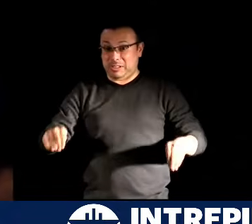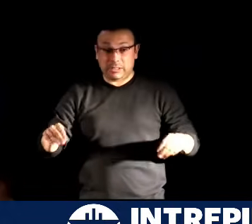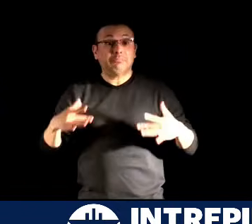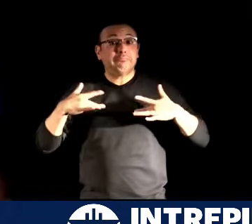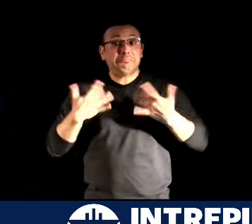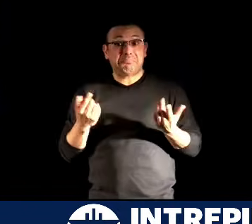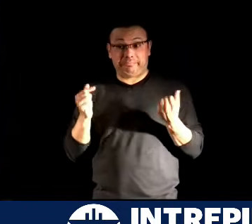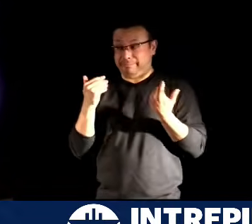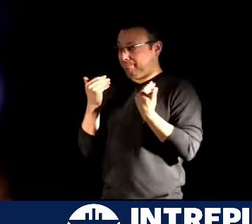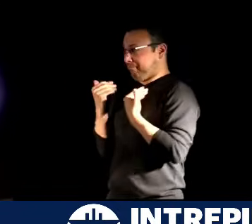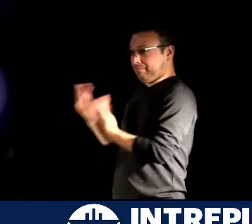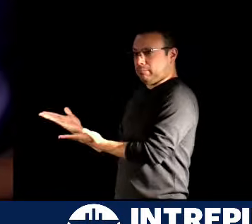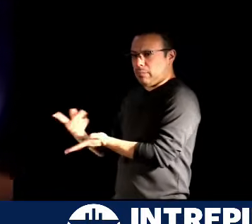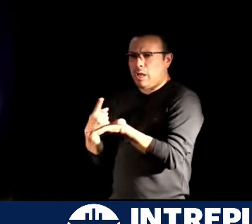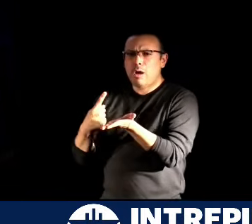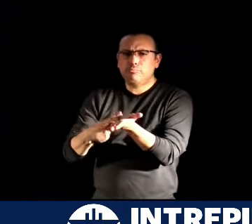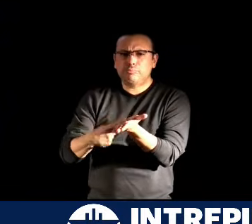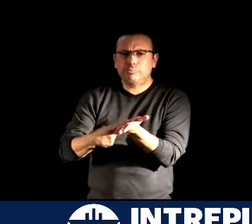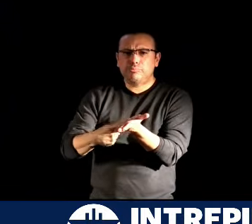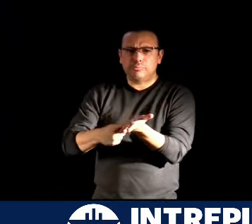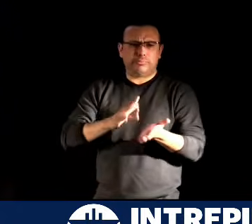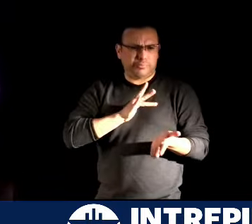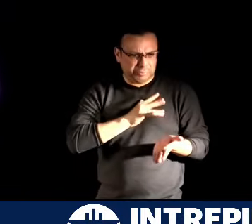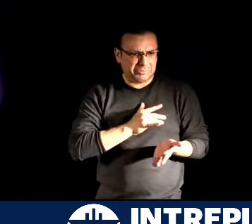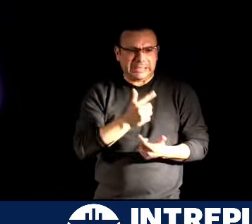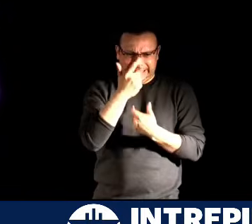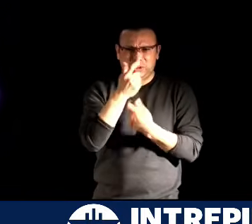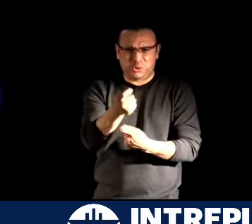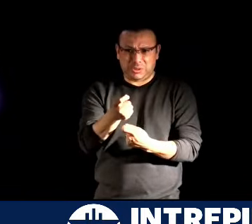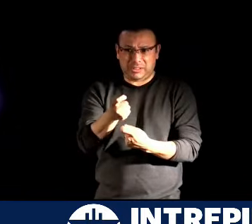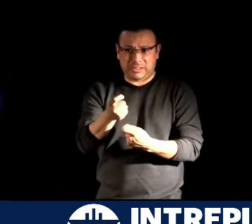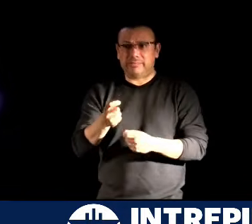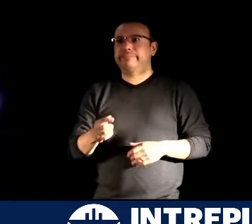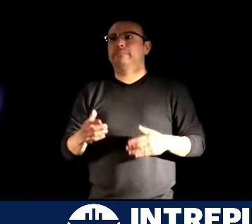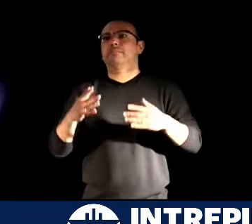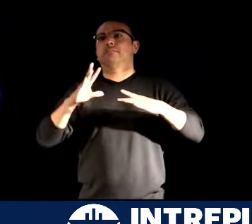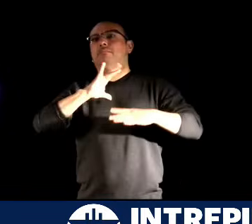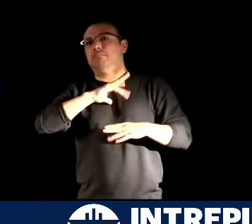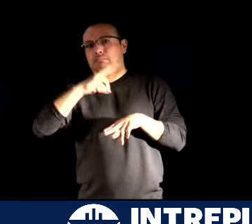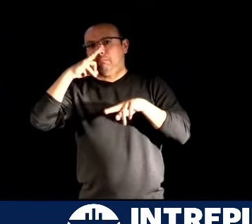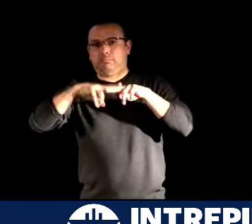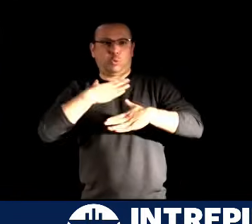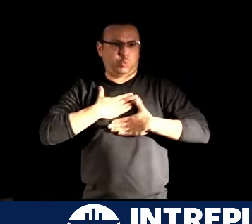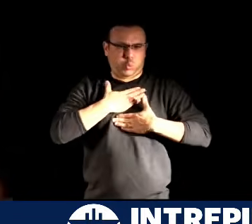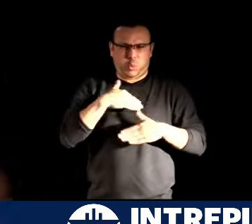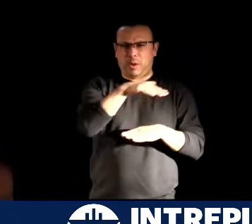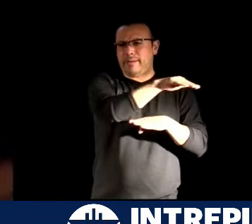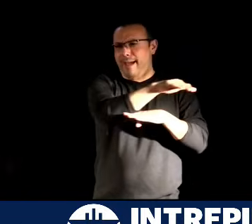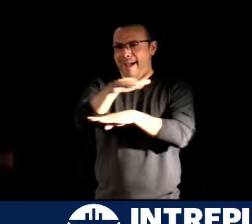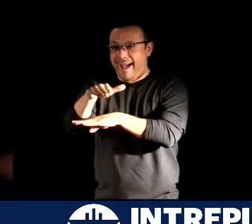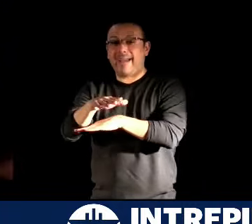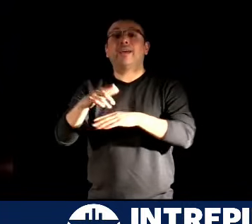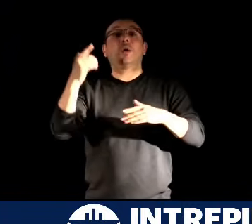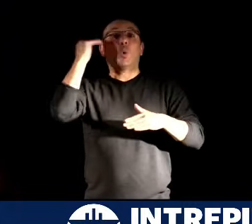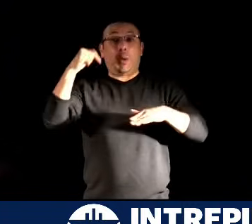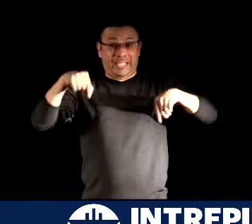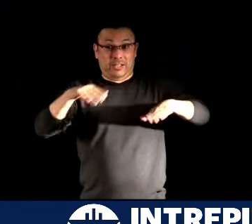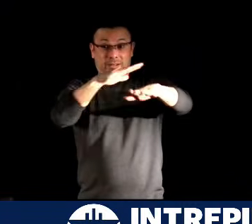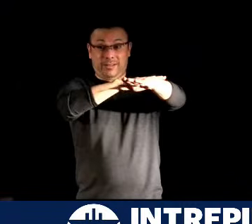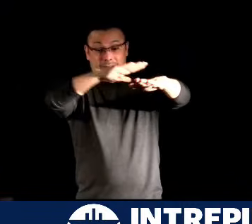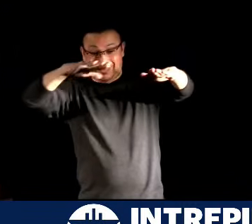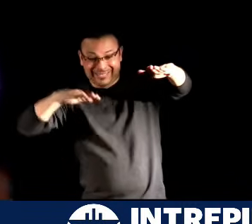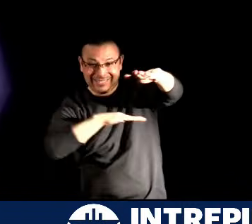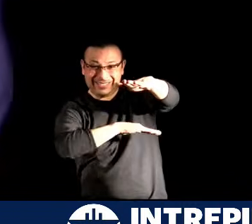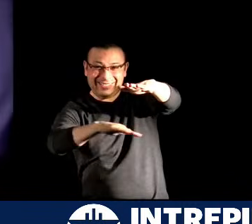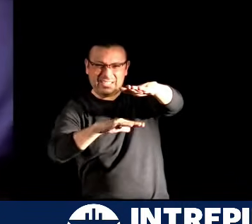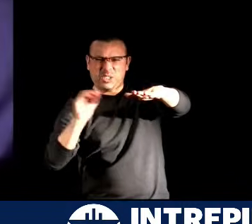having a really interesting conversation right behind me here coming up. So we've got a lot of fun stuff going on all night long. First of all, downstairs, you might have seen in Hangar 3, we've